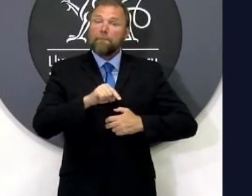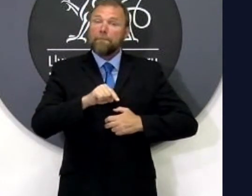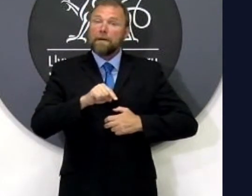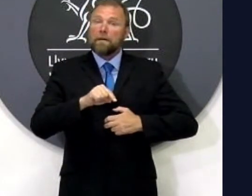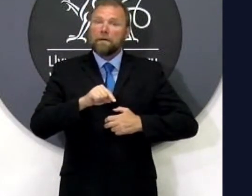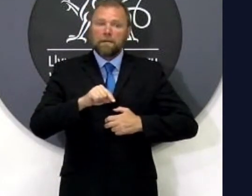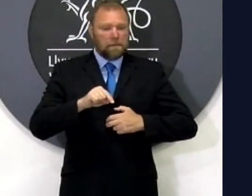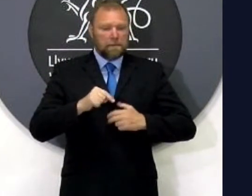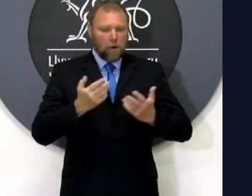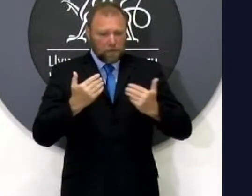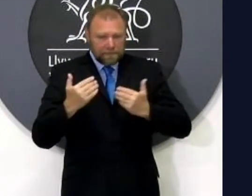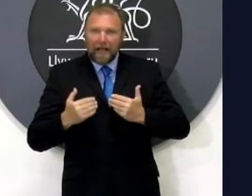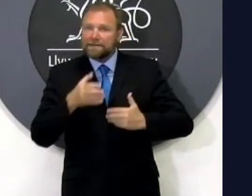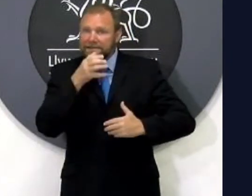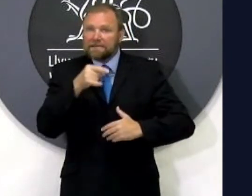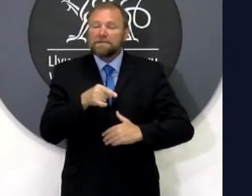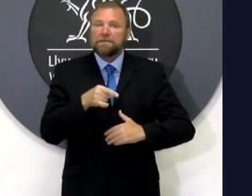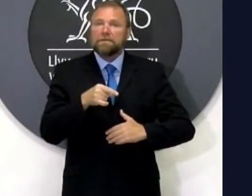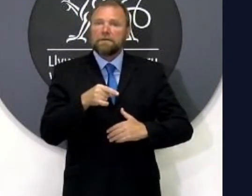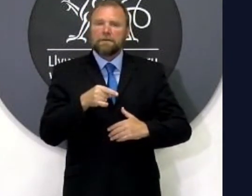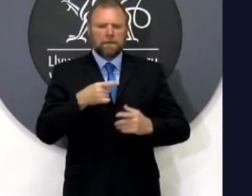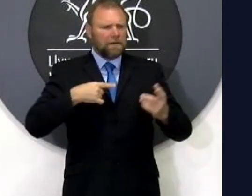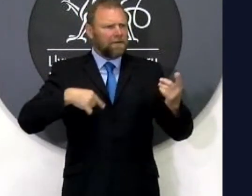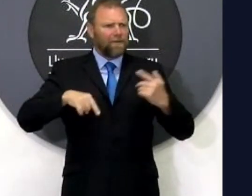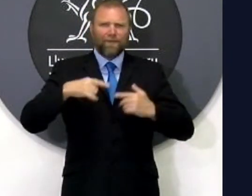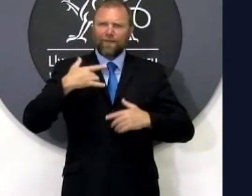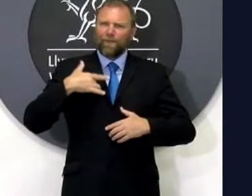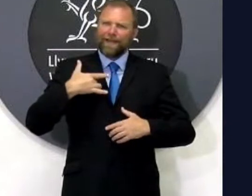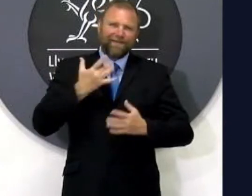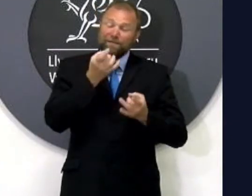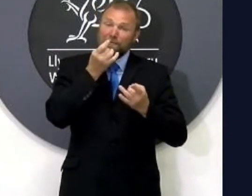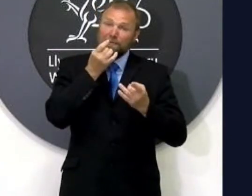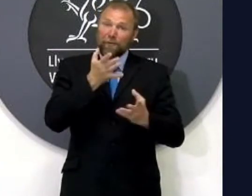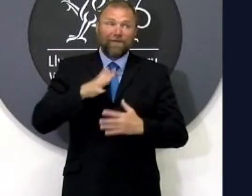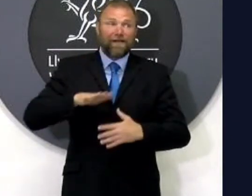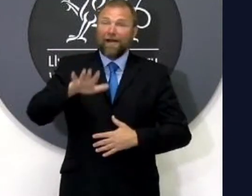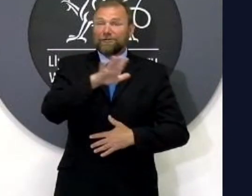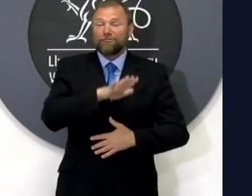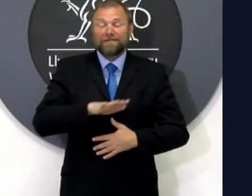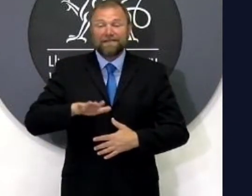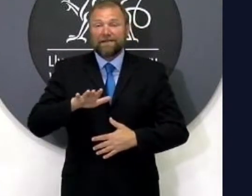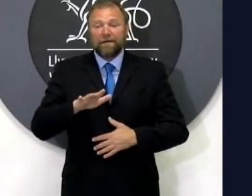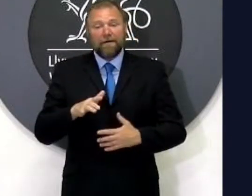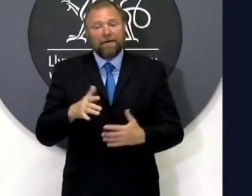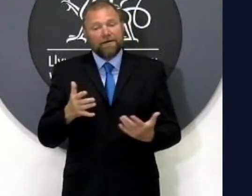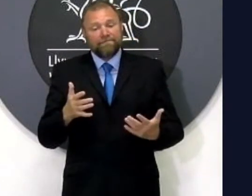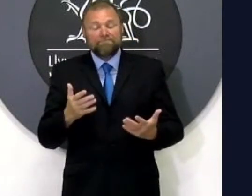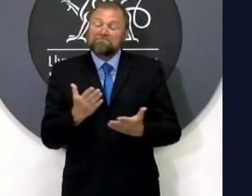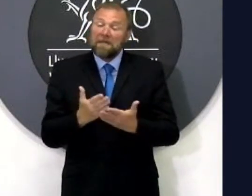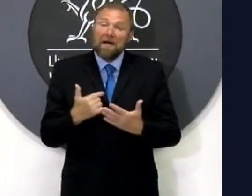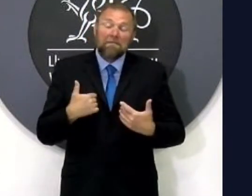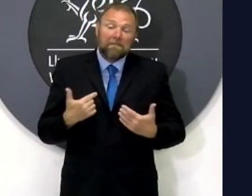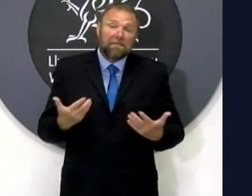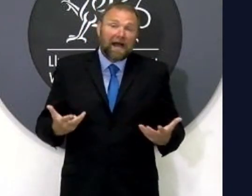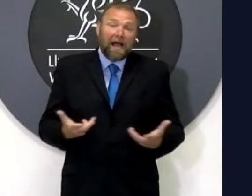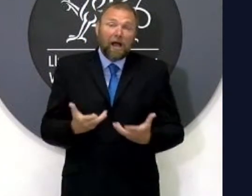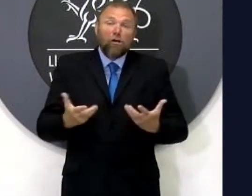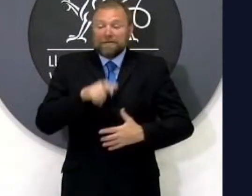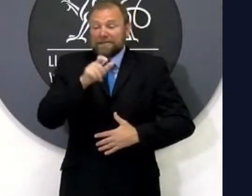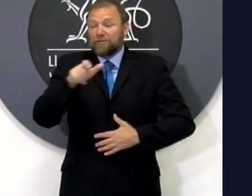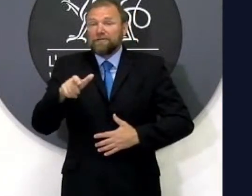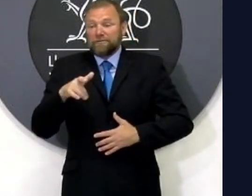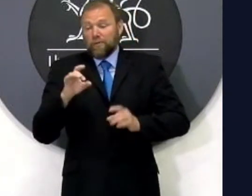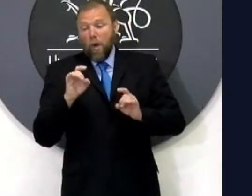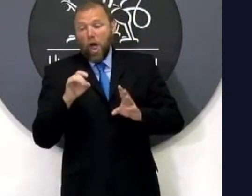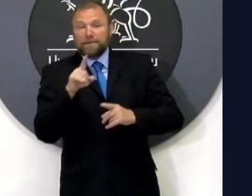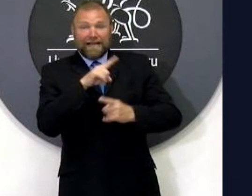our hospitality sector. So, you know, we live in a fantastically beautiful country, and I would encourage people to use the opportunity to